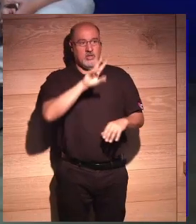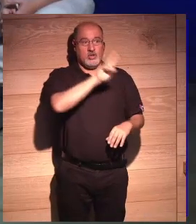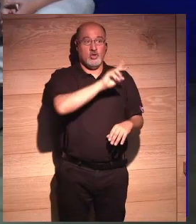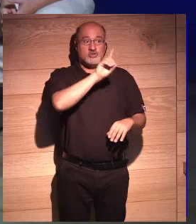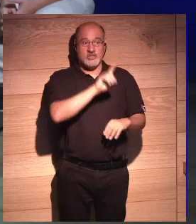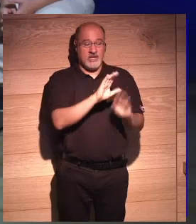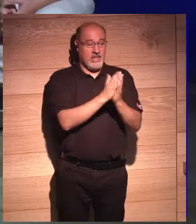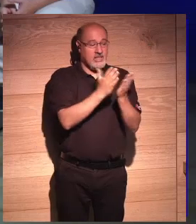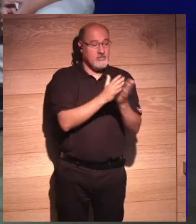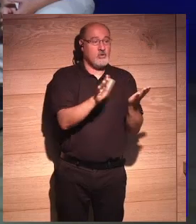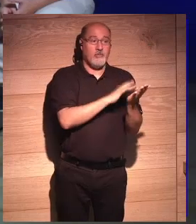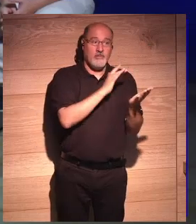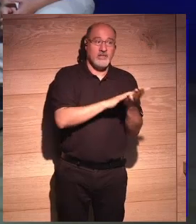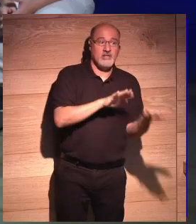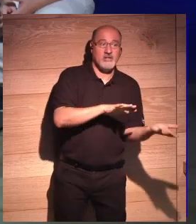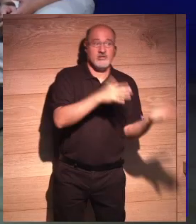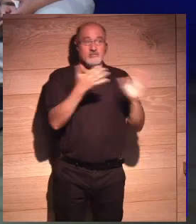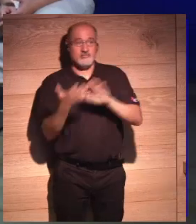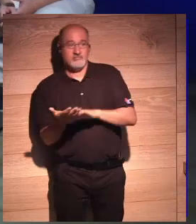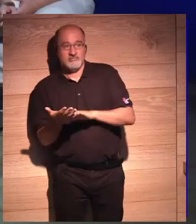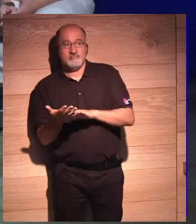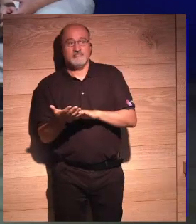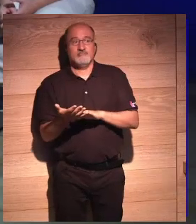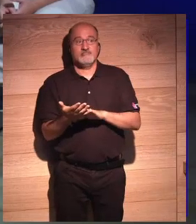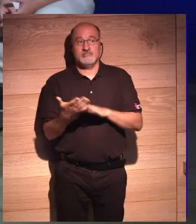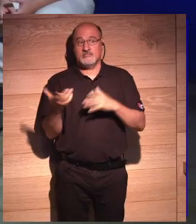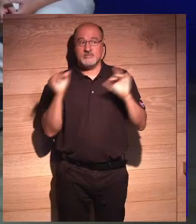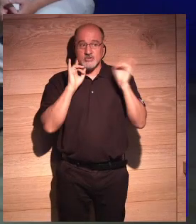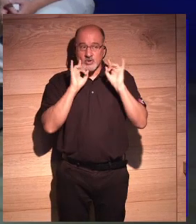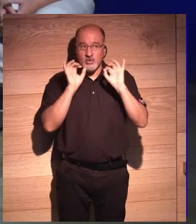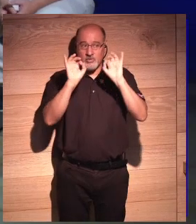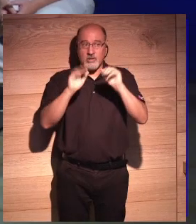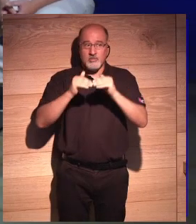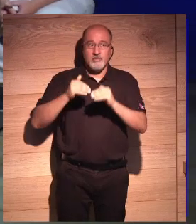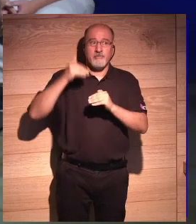factor of moving from a 2D to a 3D world.